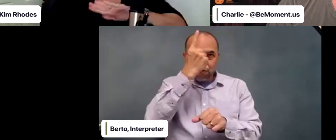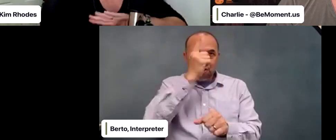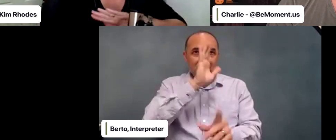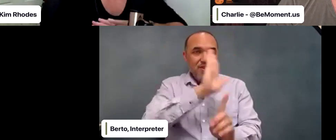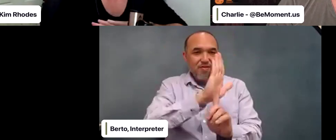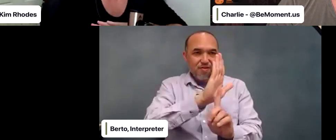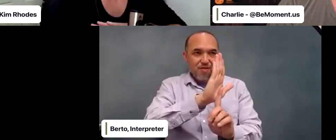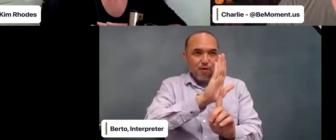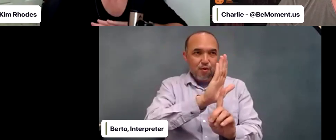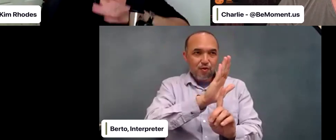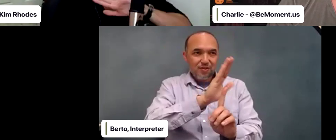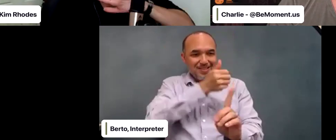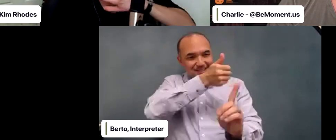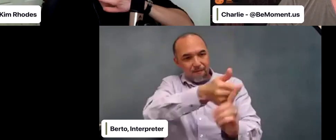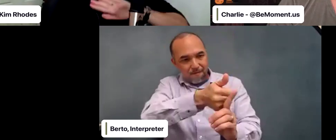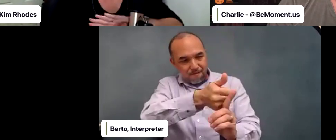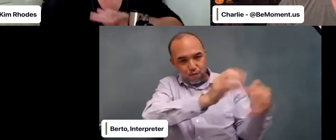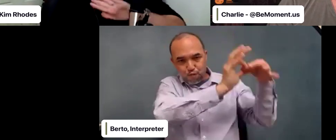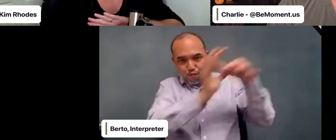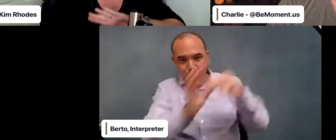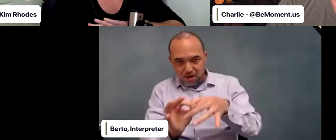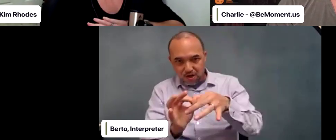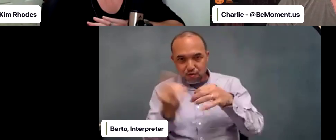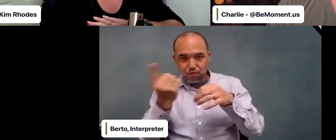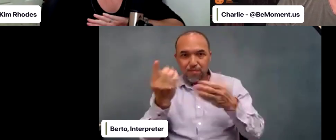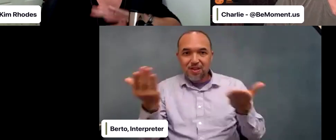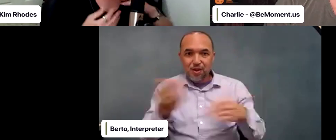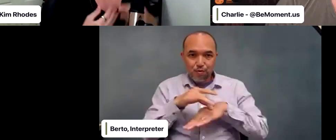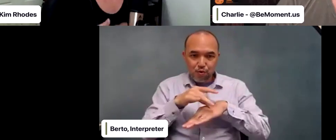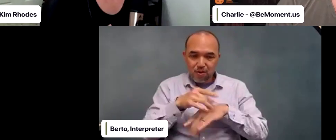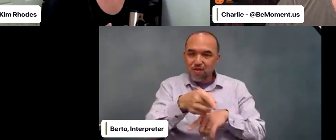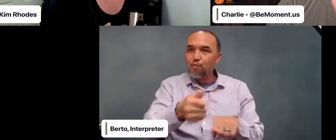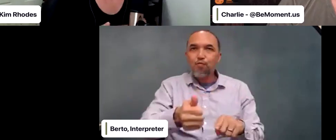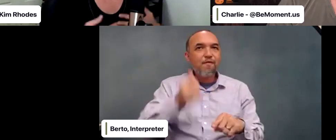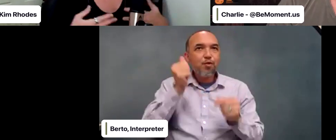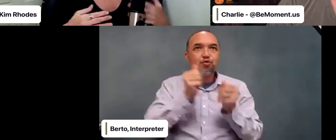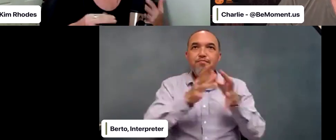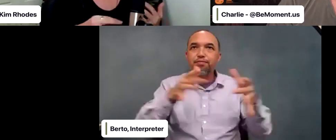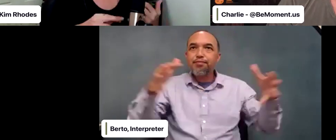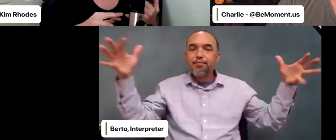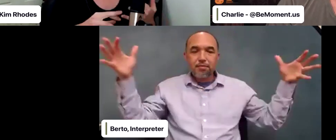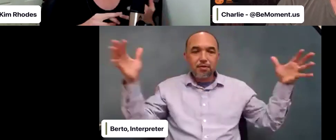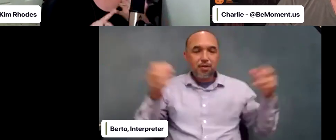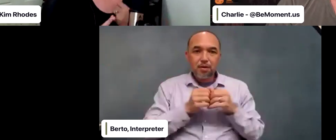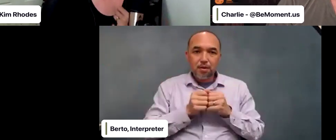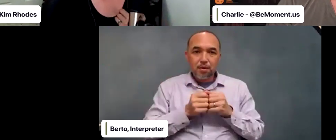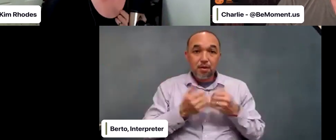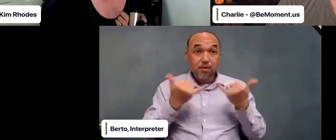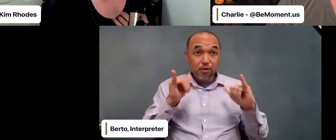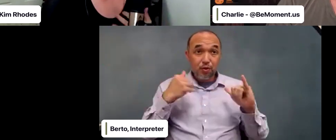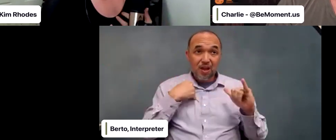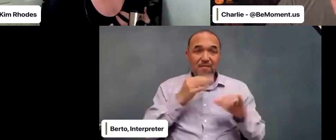something earthly that they refuse to expand. They still have free will, but be it